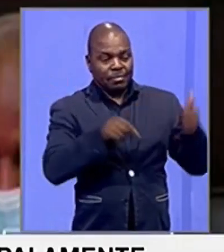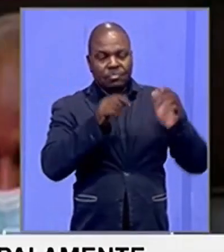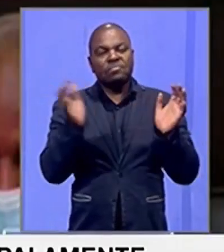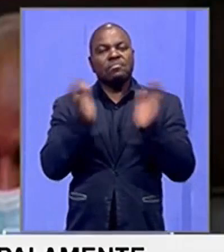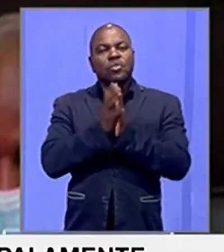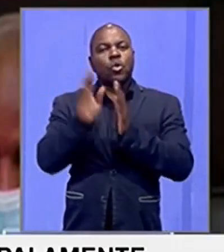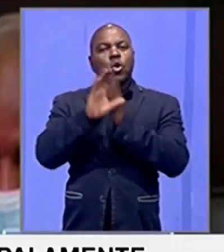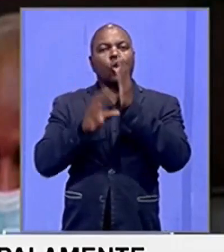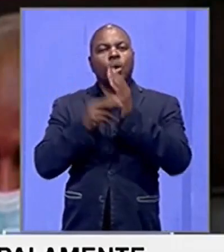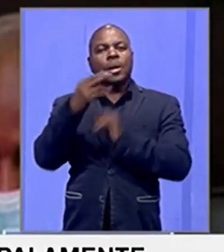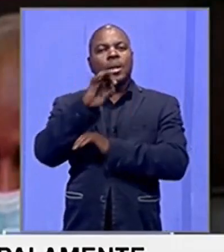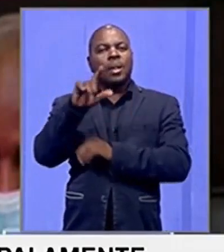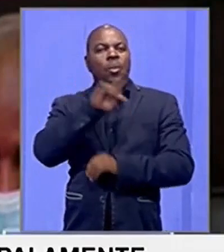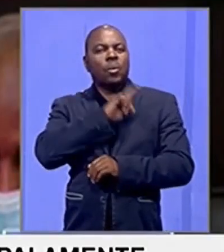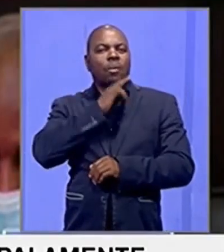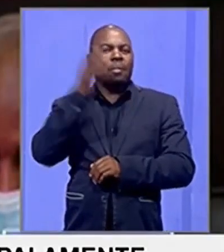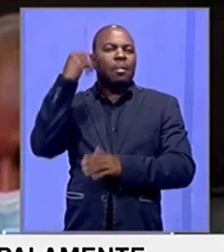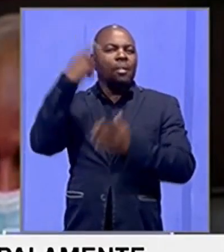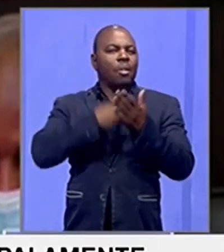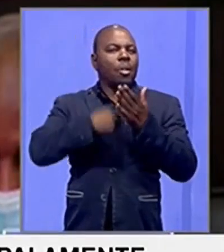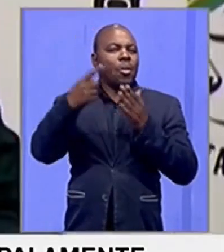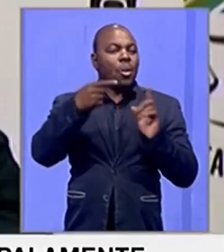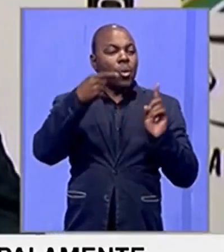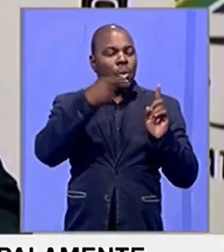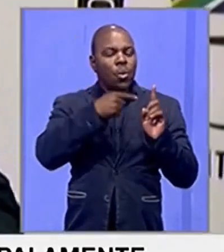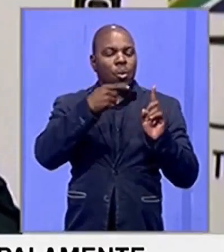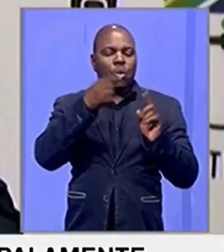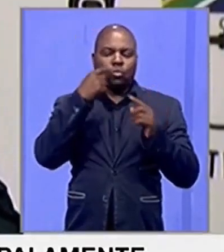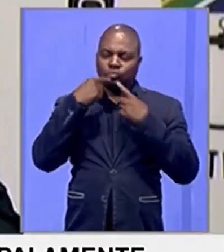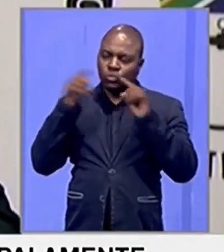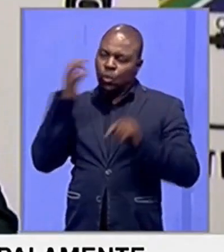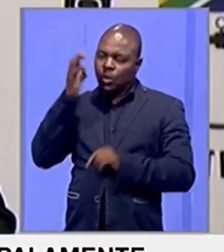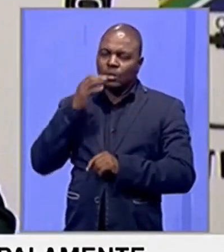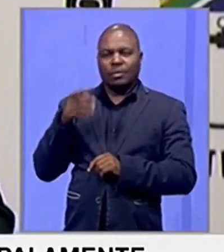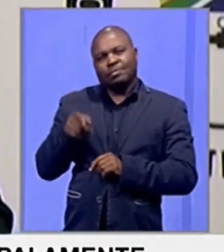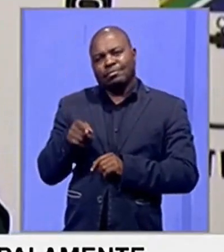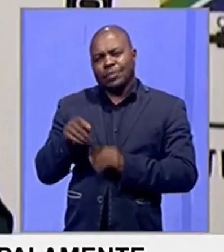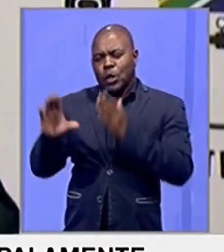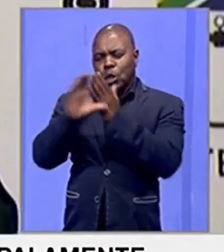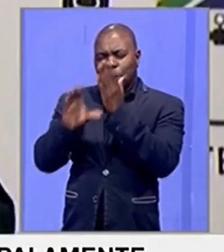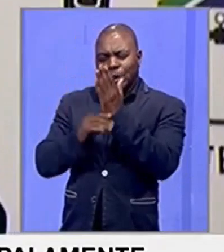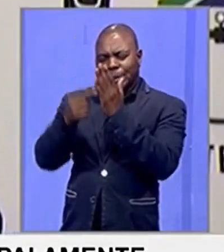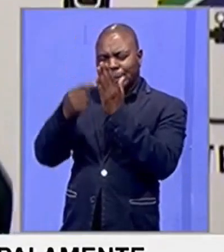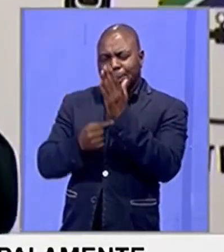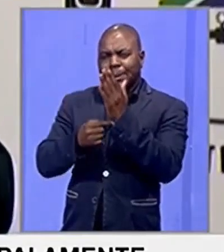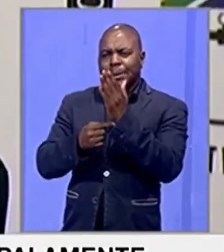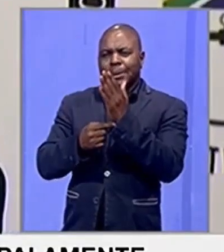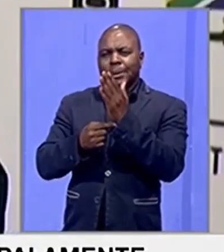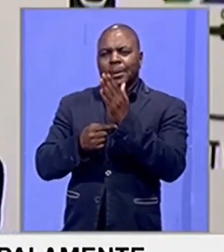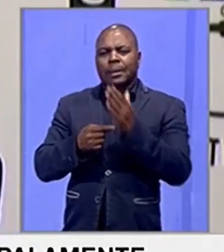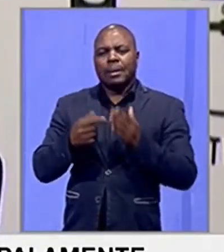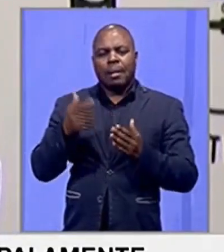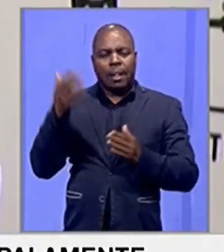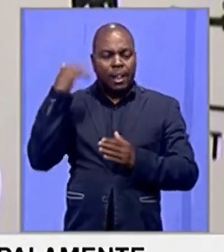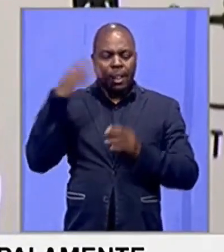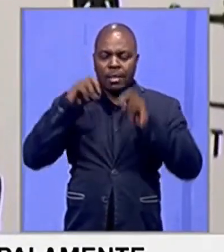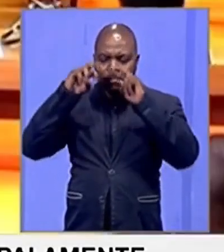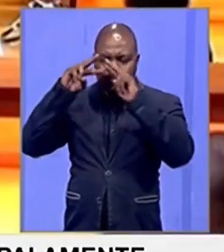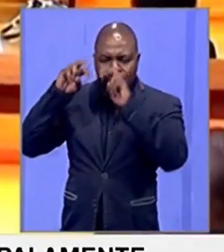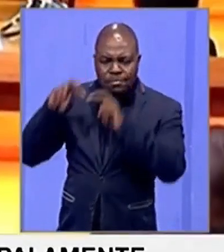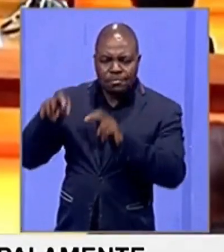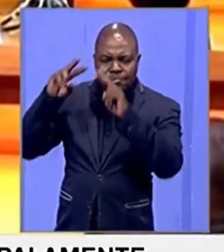latela dipolelo tsa Zondo tsa beke fetileng tsa hore parlamente e hulanya maoto ha ho kenya tshebetsong dikgothaletso tsa commission e fuputsa menyenyetsi